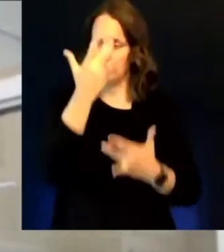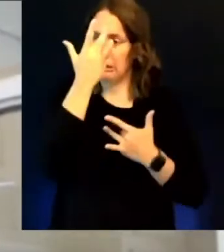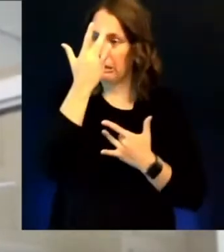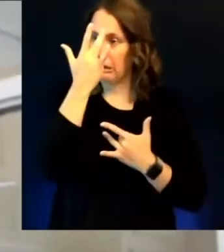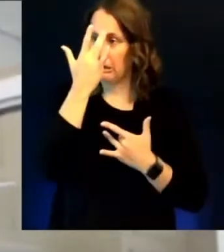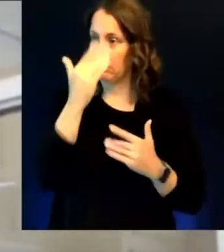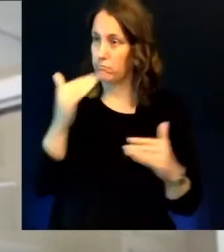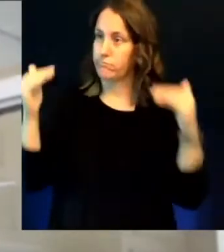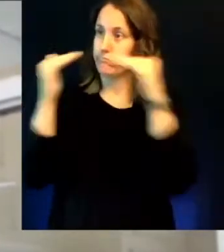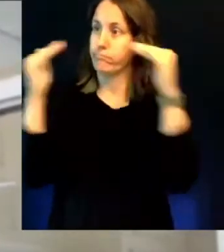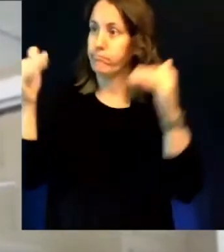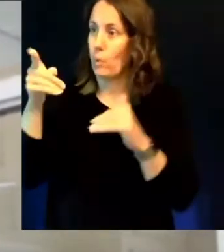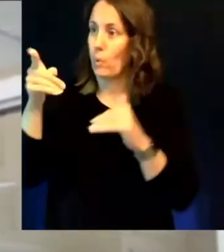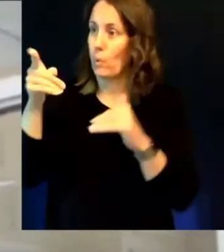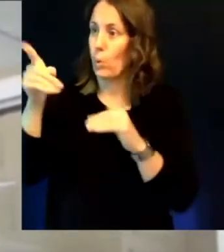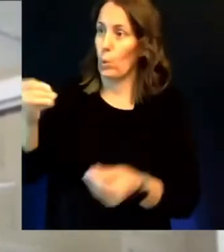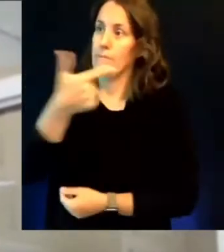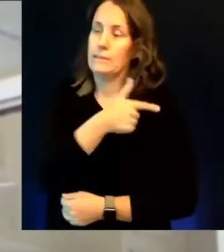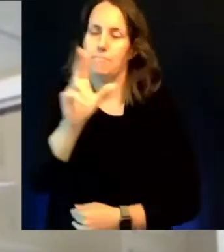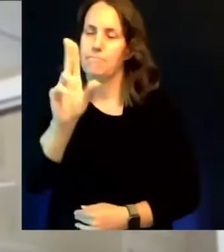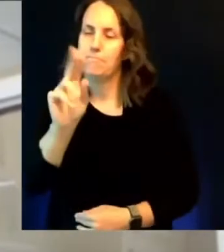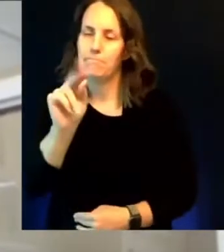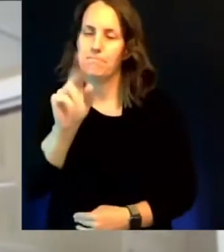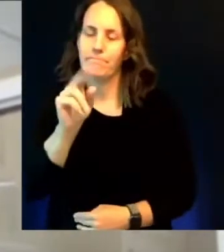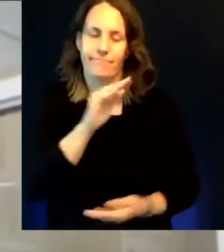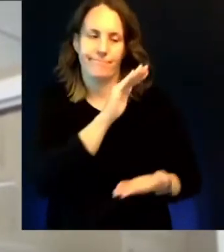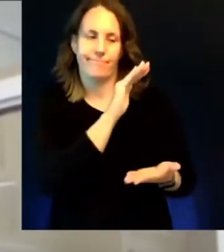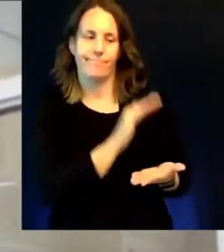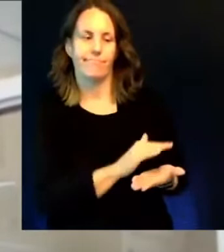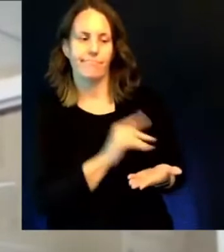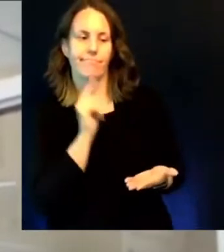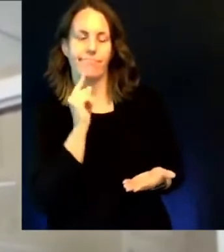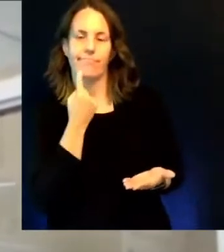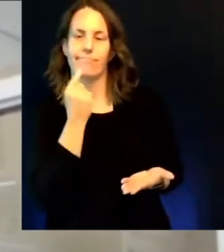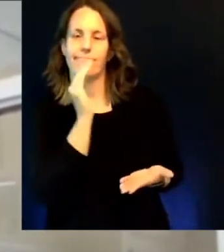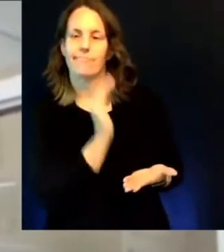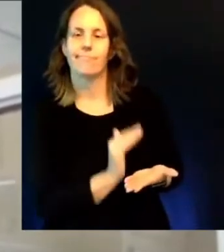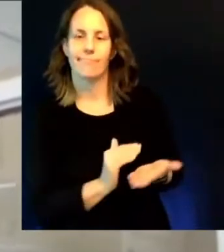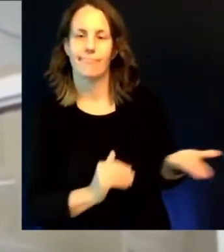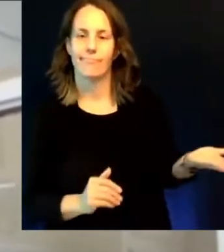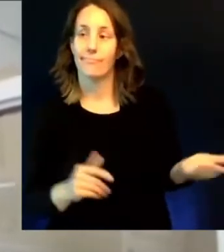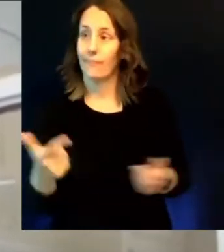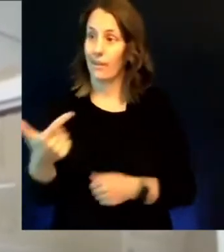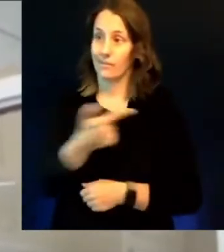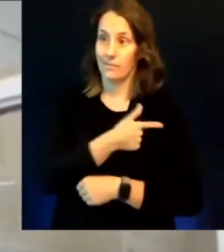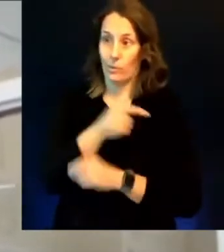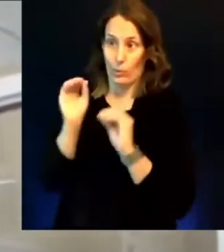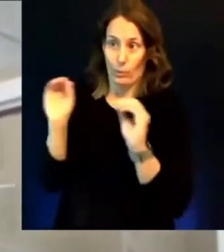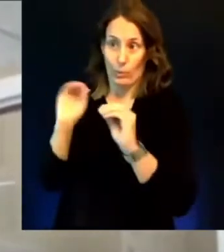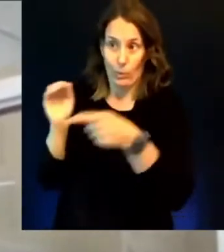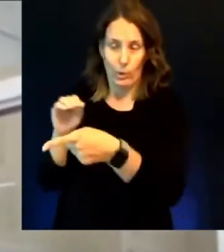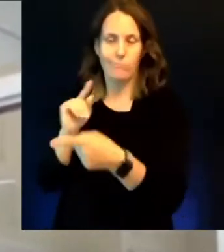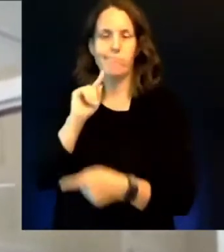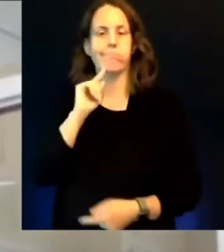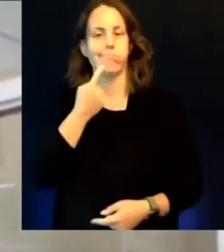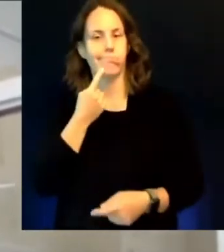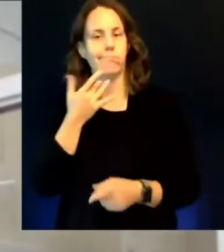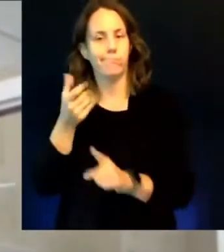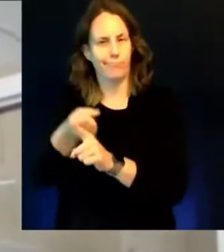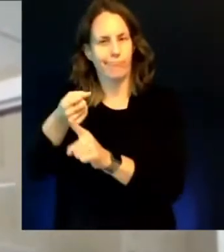supporting our top level recommendation that we'll all be better off if we can get as many people to get vaccinated as soon as